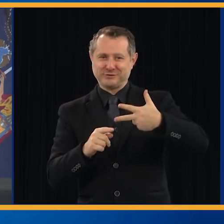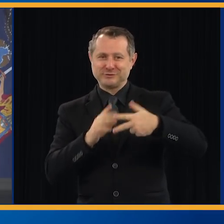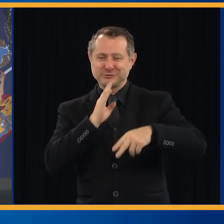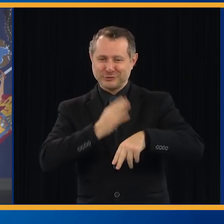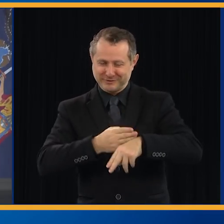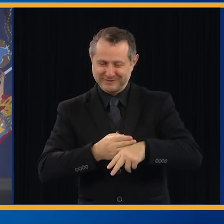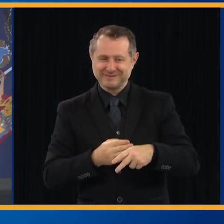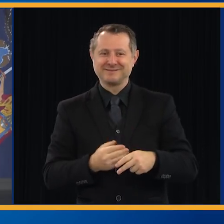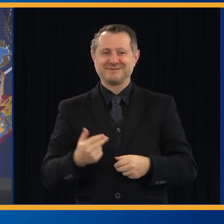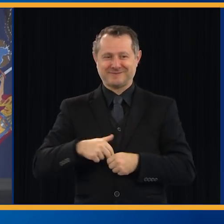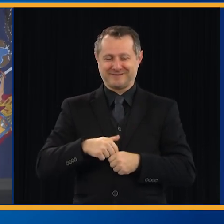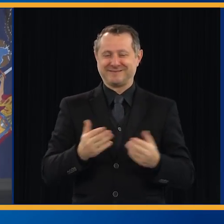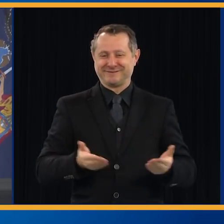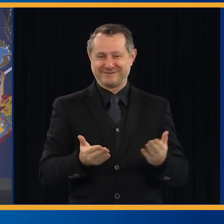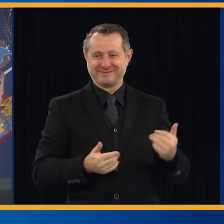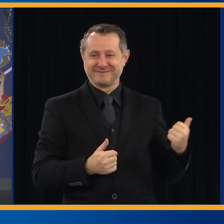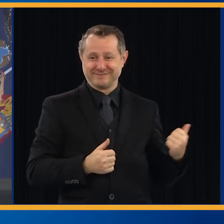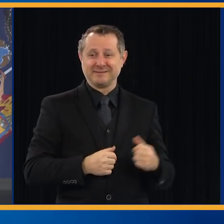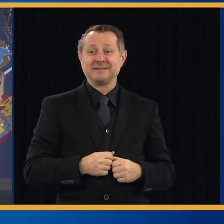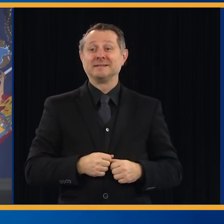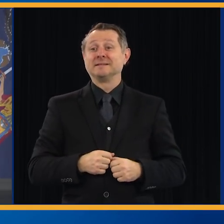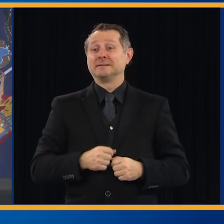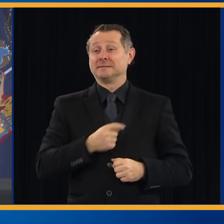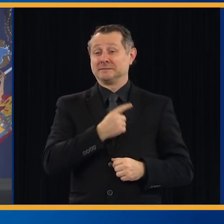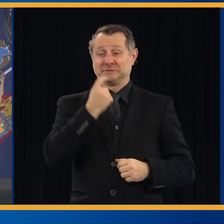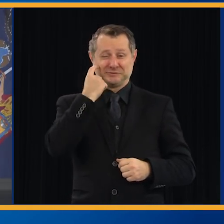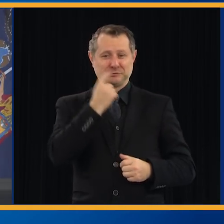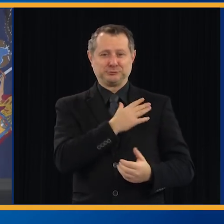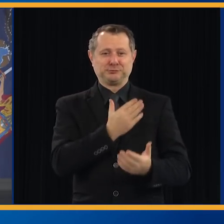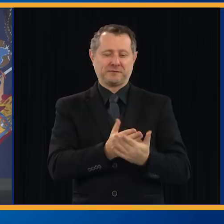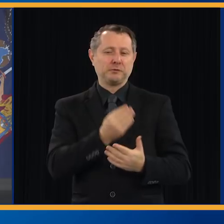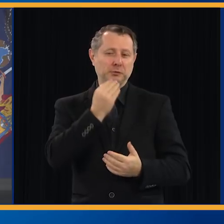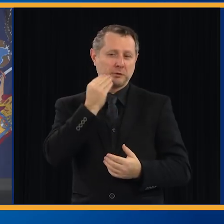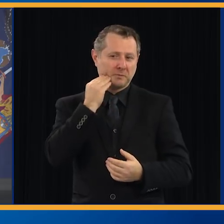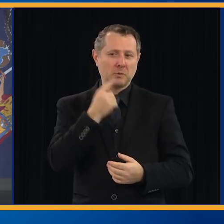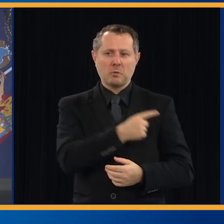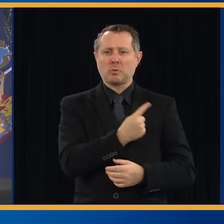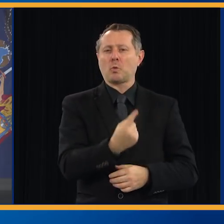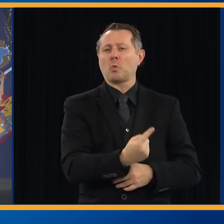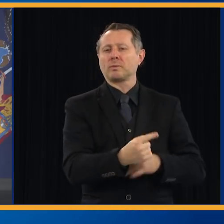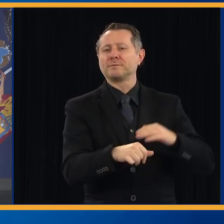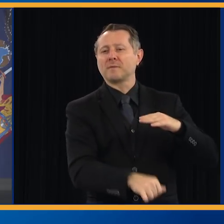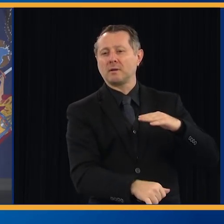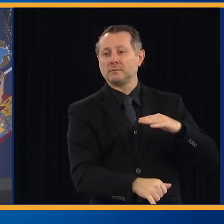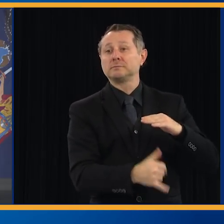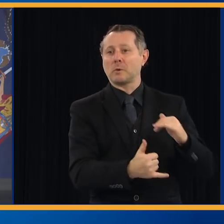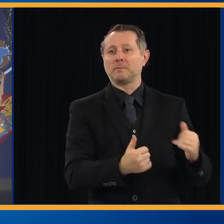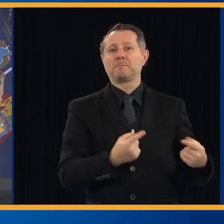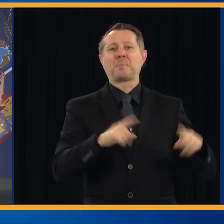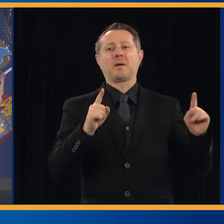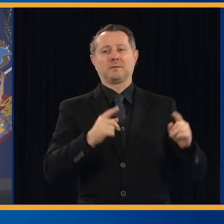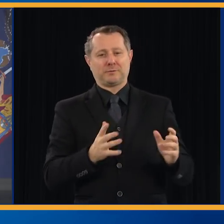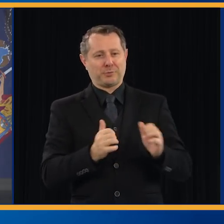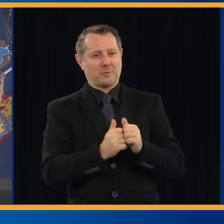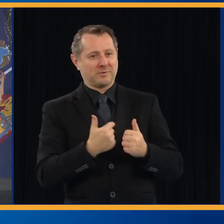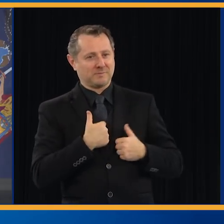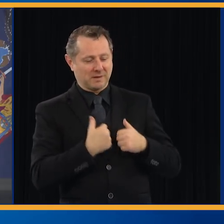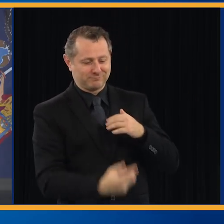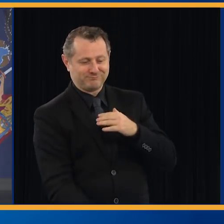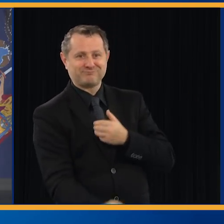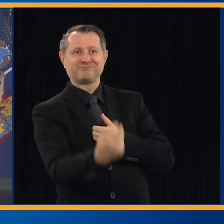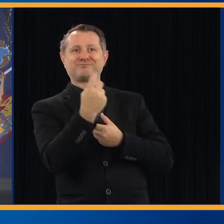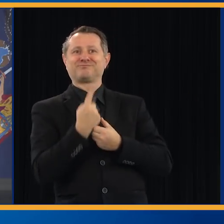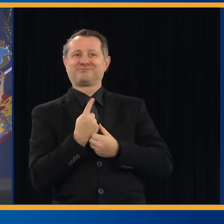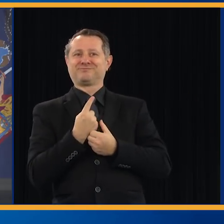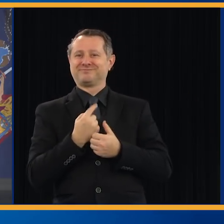she just came home, if you will. She was quarantined, so now I have all three daughters with me.